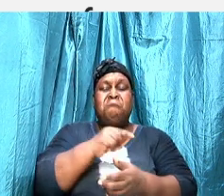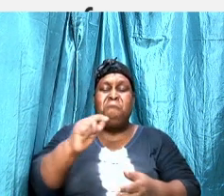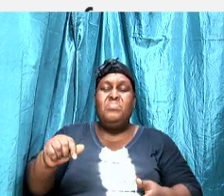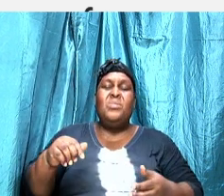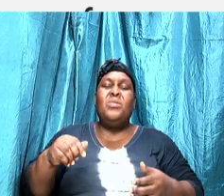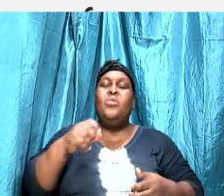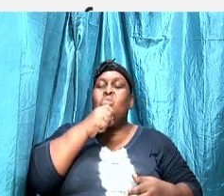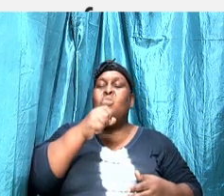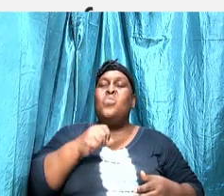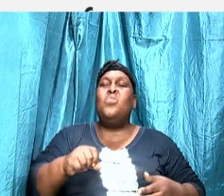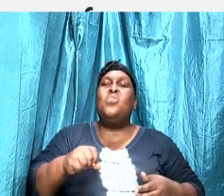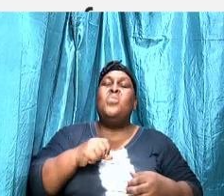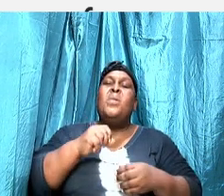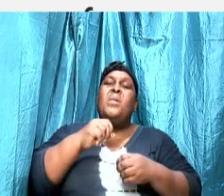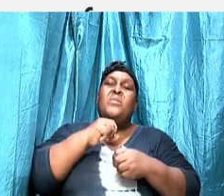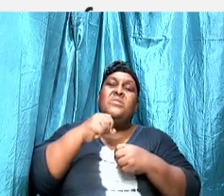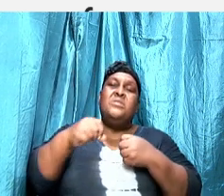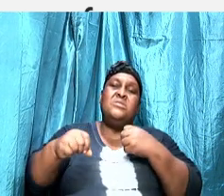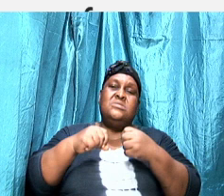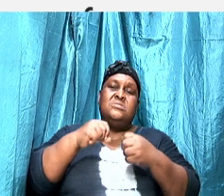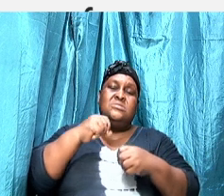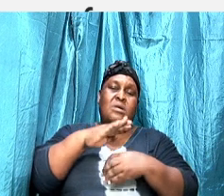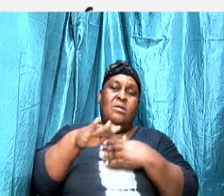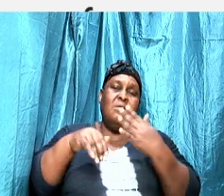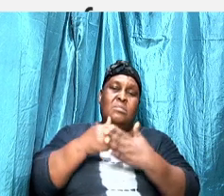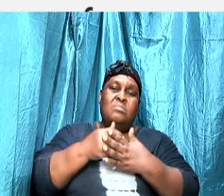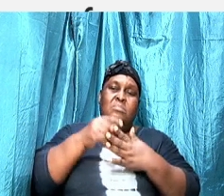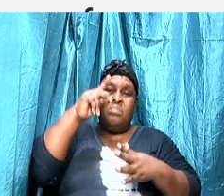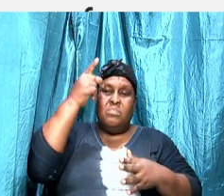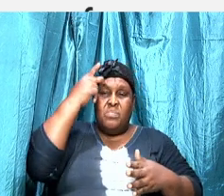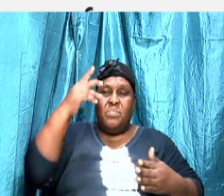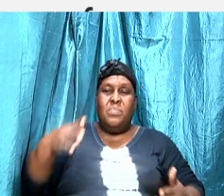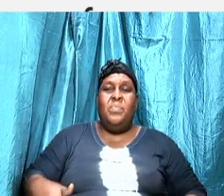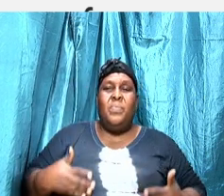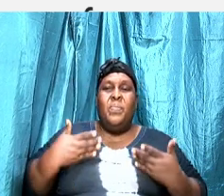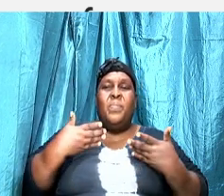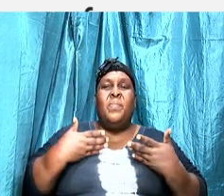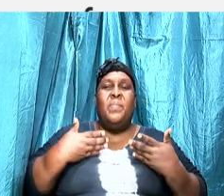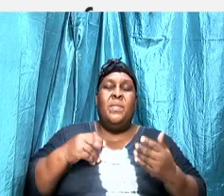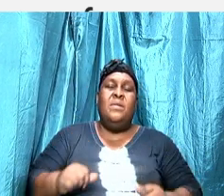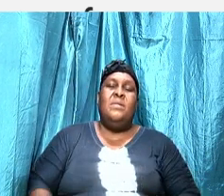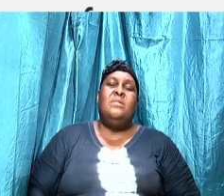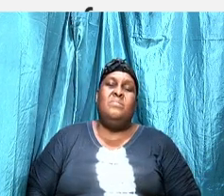Paul's life. The epistle itself was